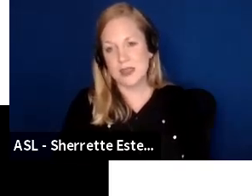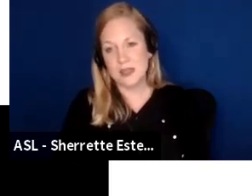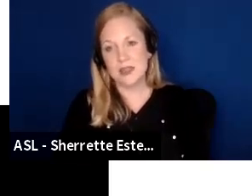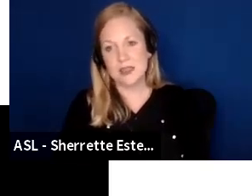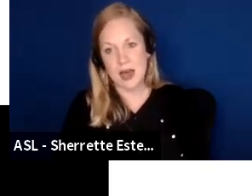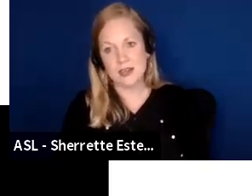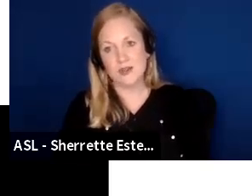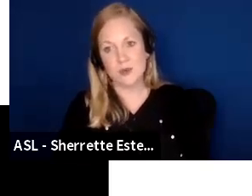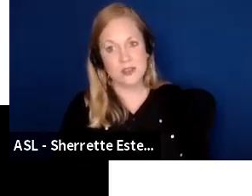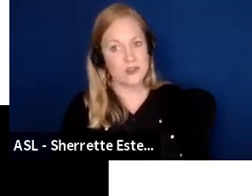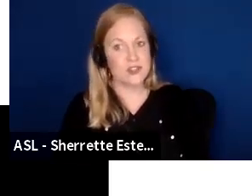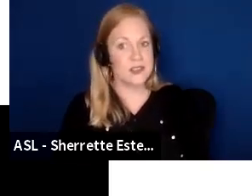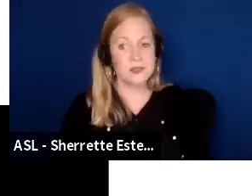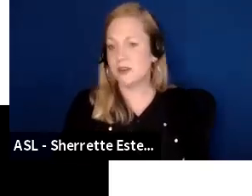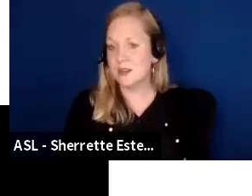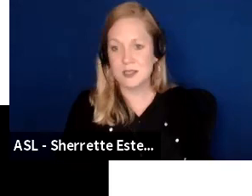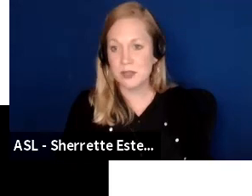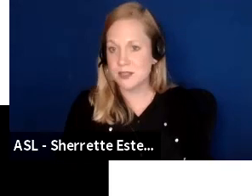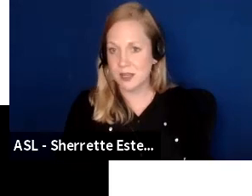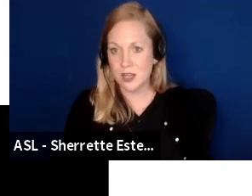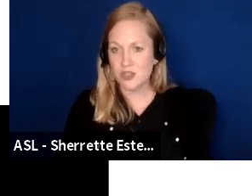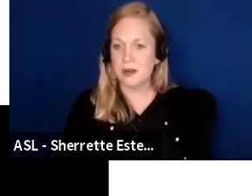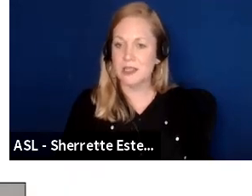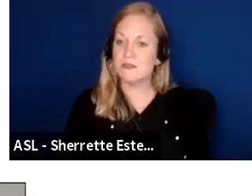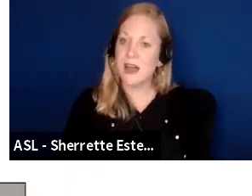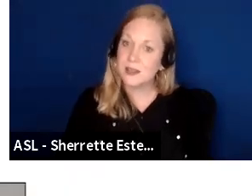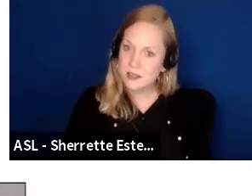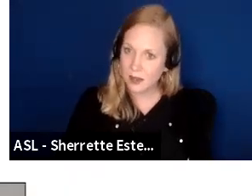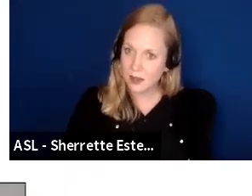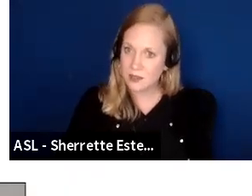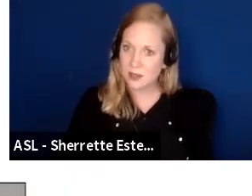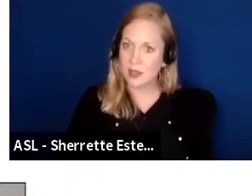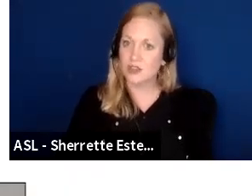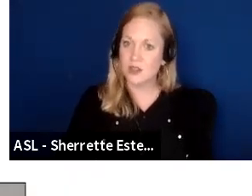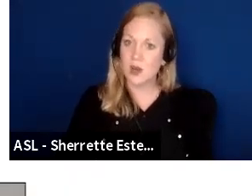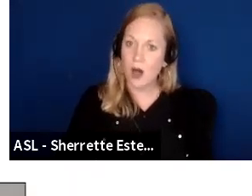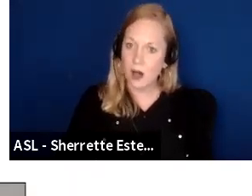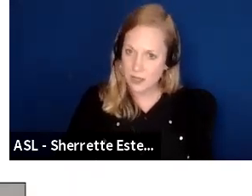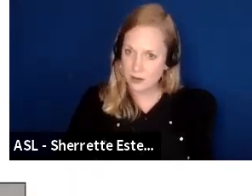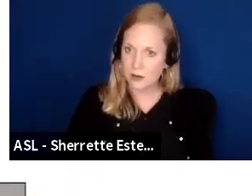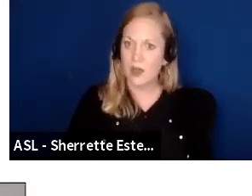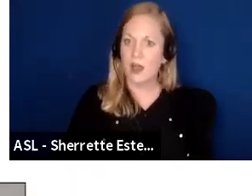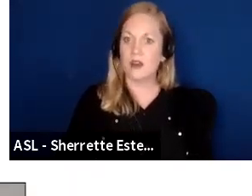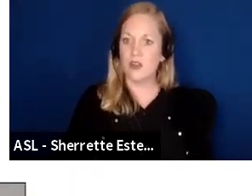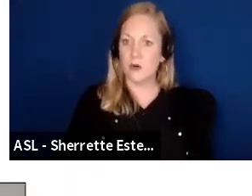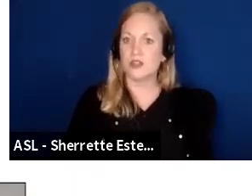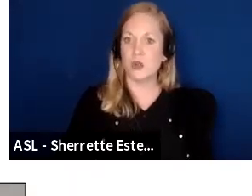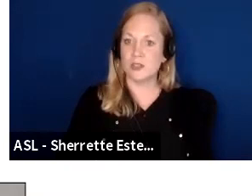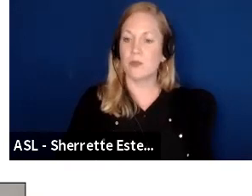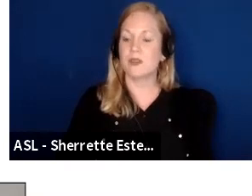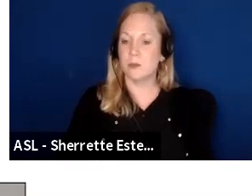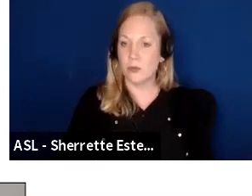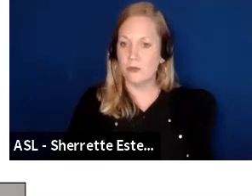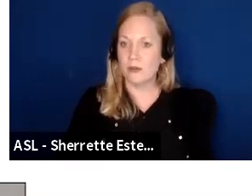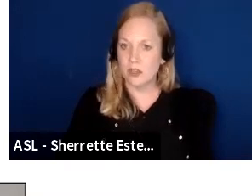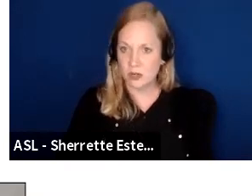And so I think that that research is very simplistic in nature, but it is fascinating to see just how often another person shows